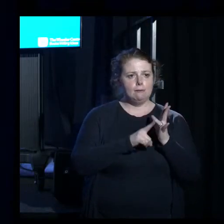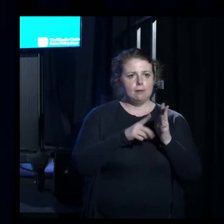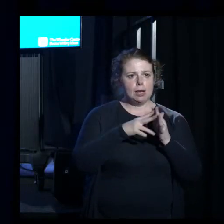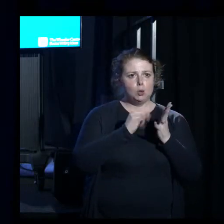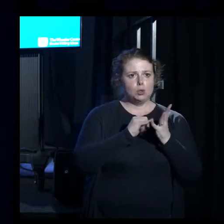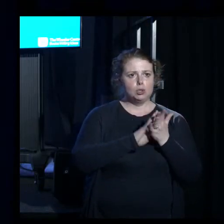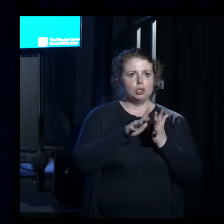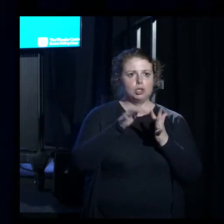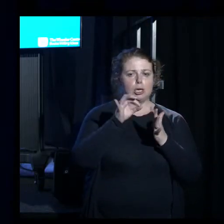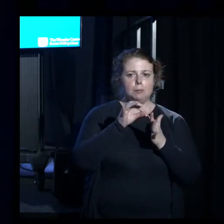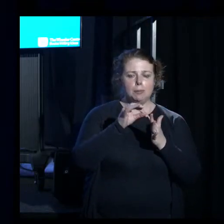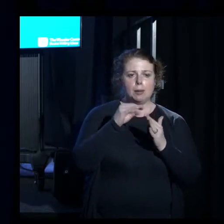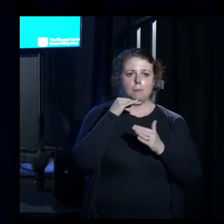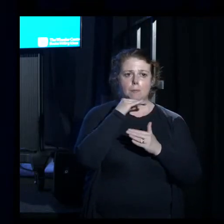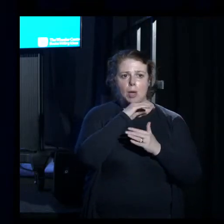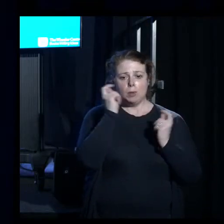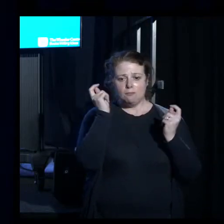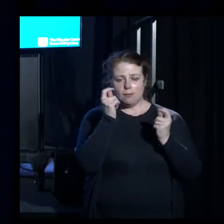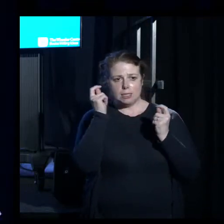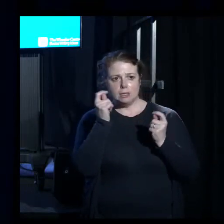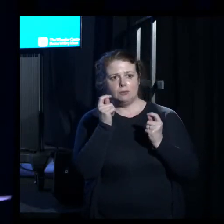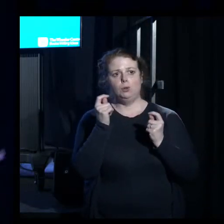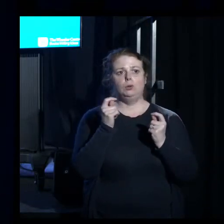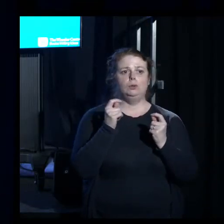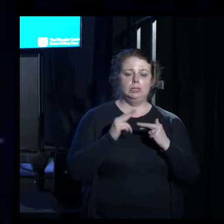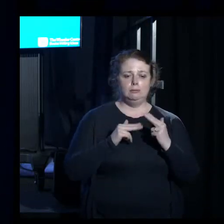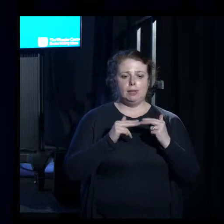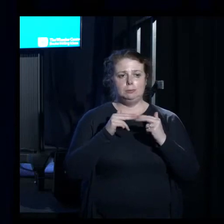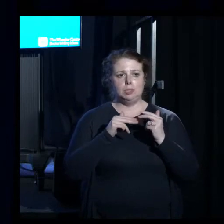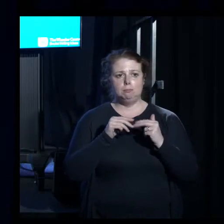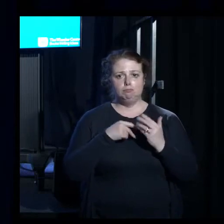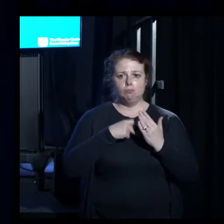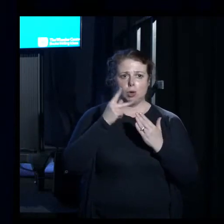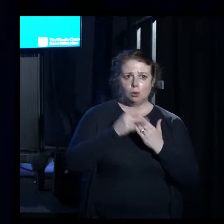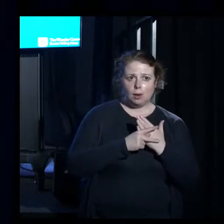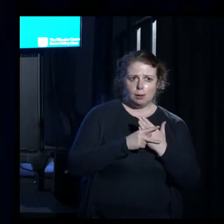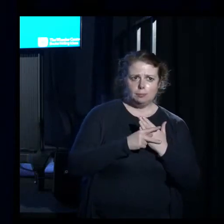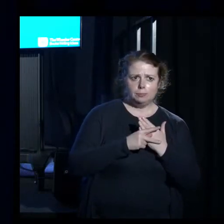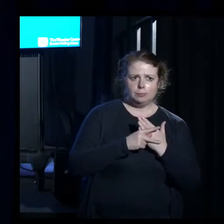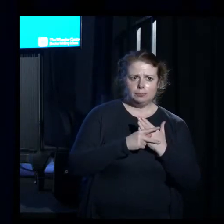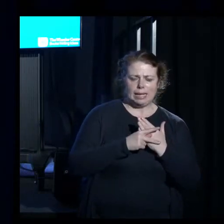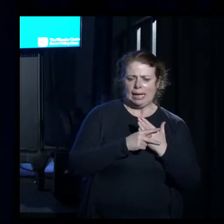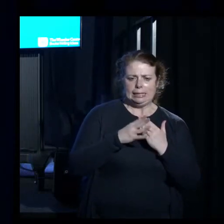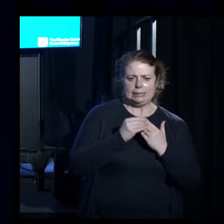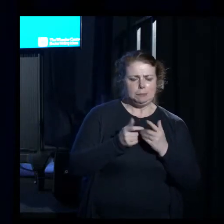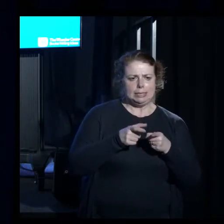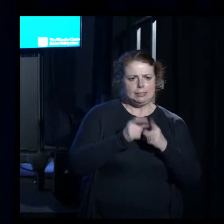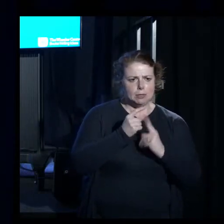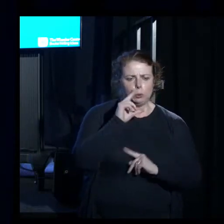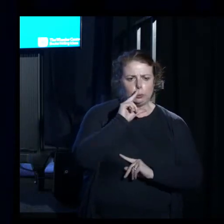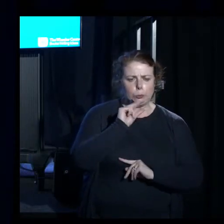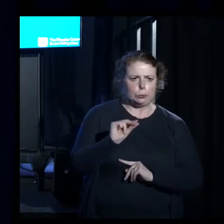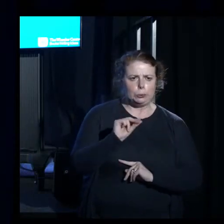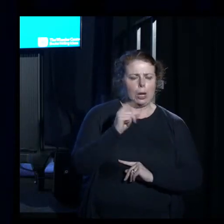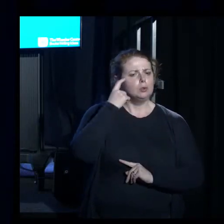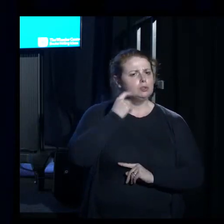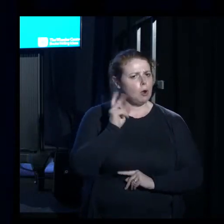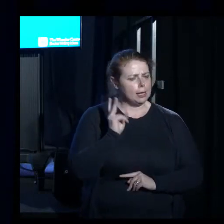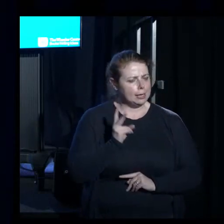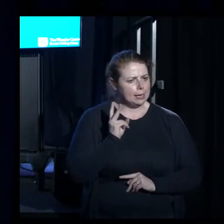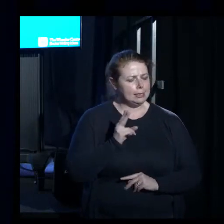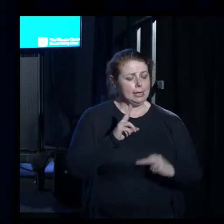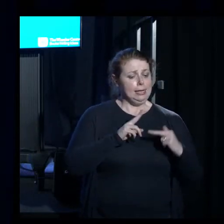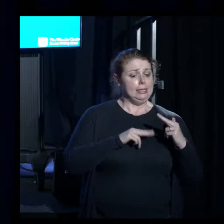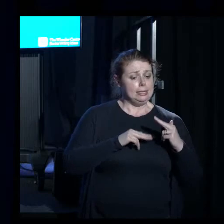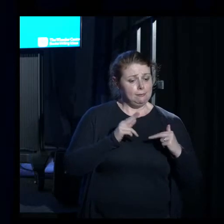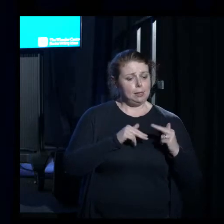Directors Lab program, Screen Australia's Developing the Developer Initiative. That is really hard to say. Let me try once more. Developing